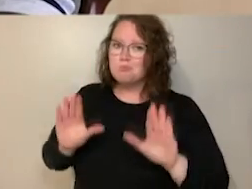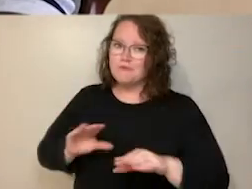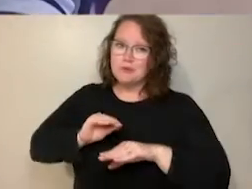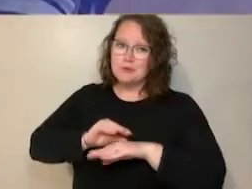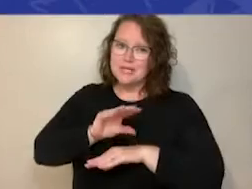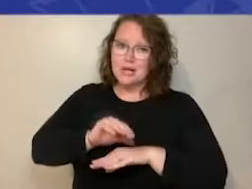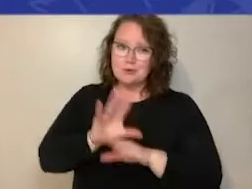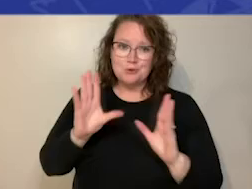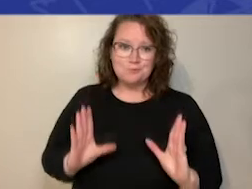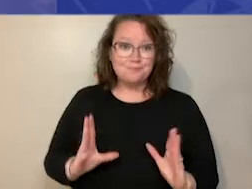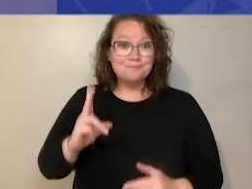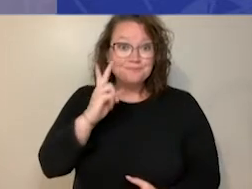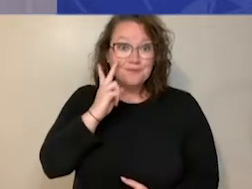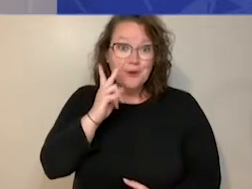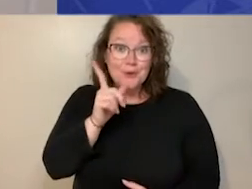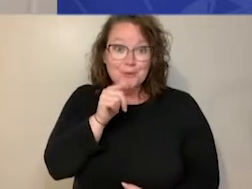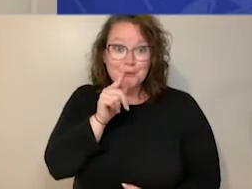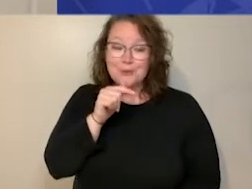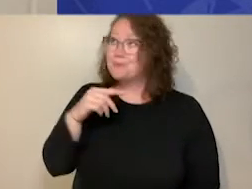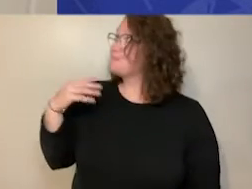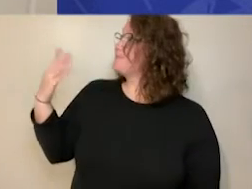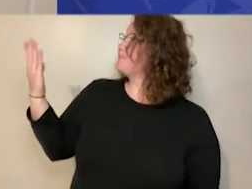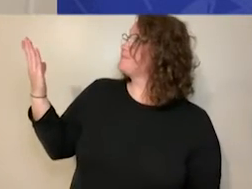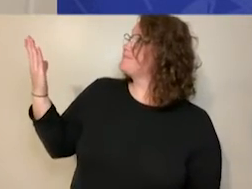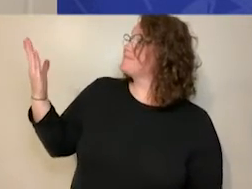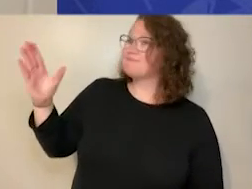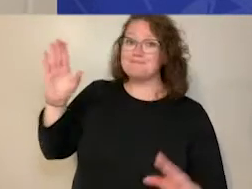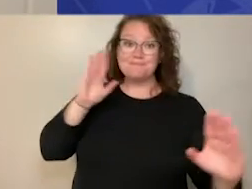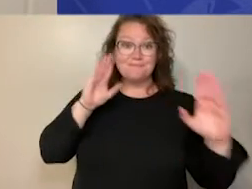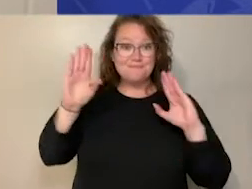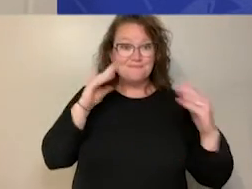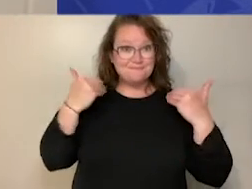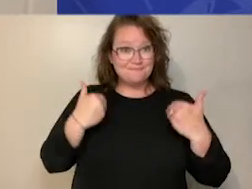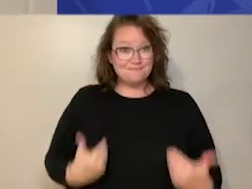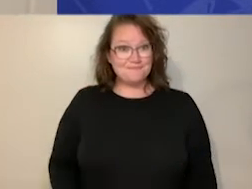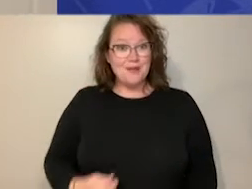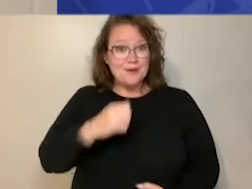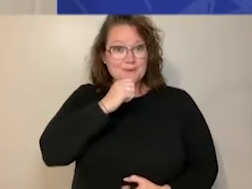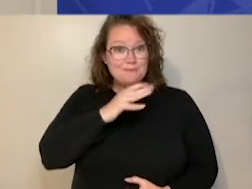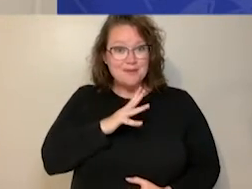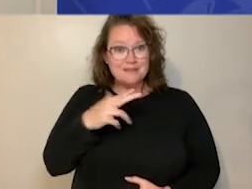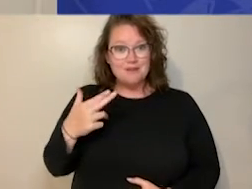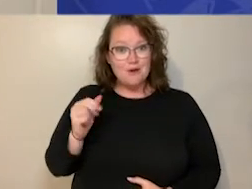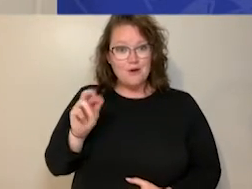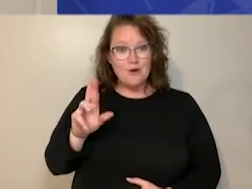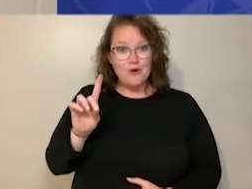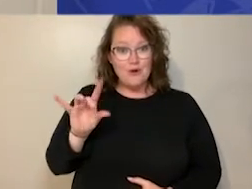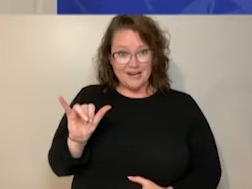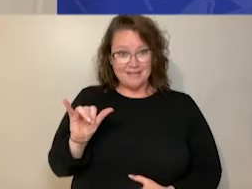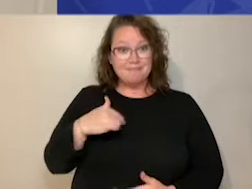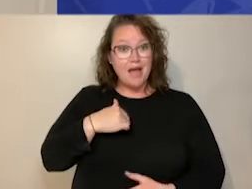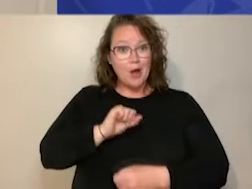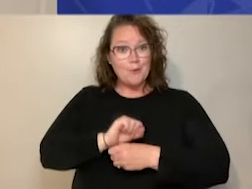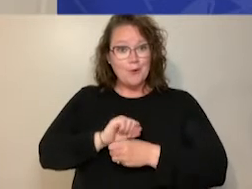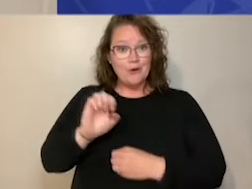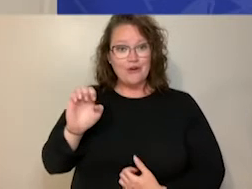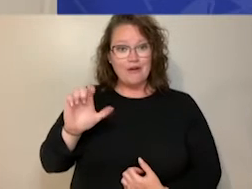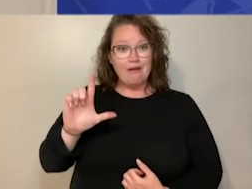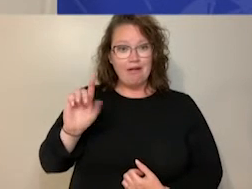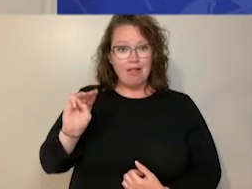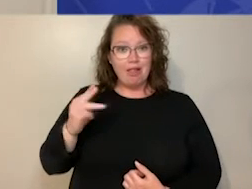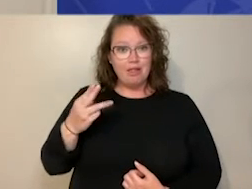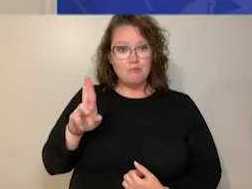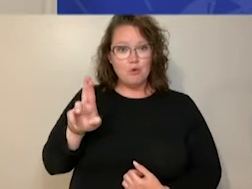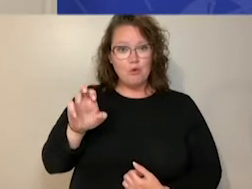corner today. Hi boys and girls, this is Miss Hardy, the school counselor at Elmhurst Elementary. Welcome to today's